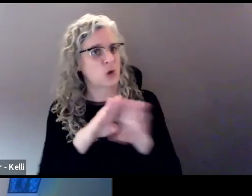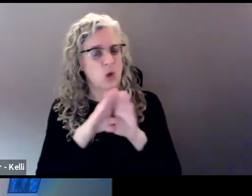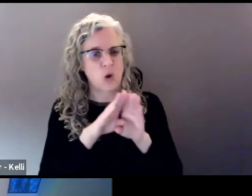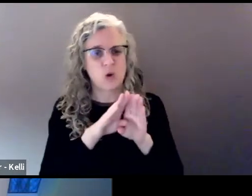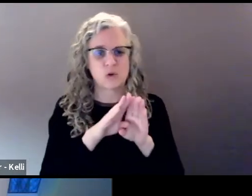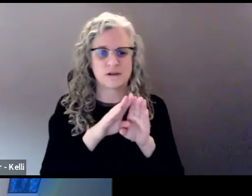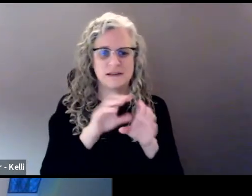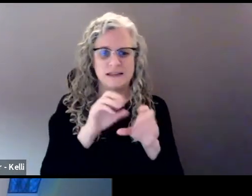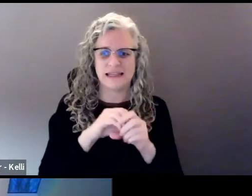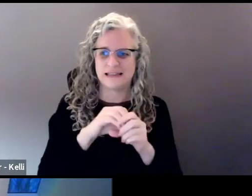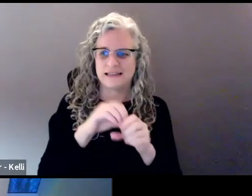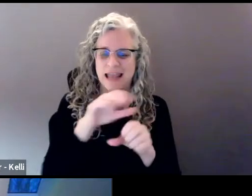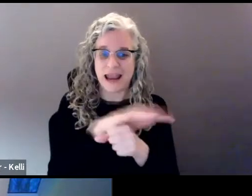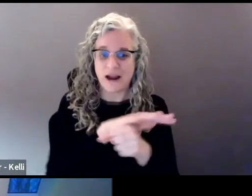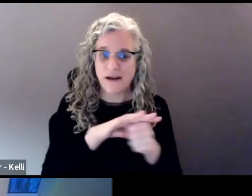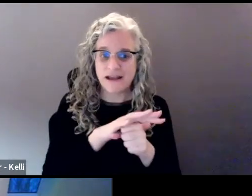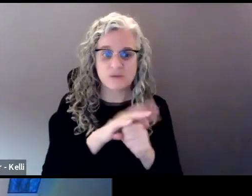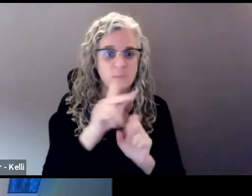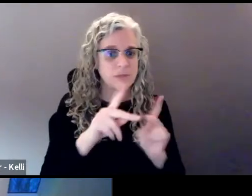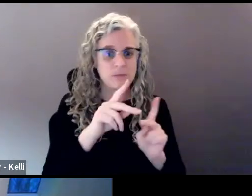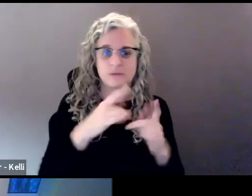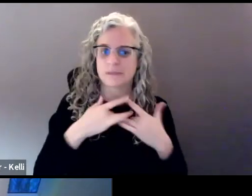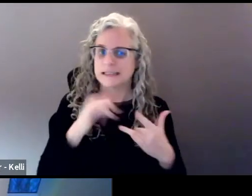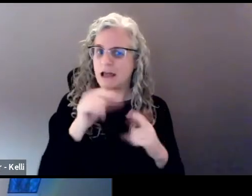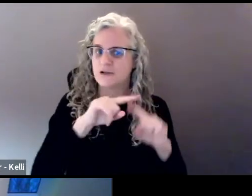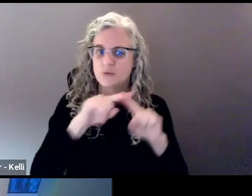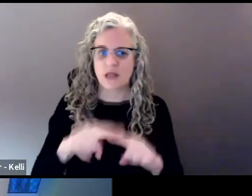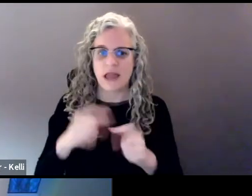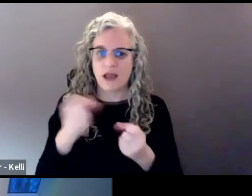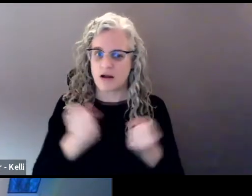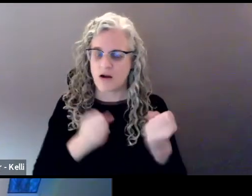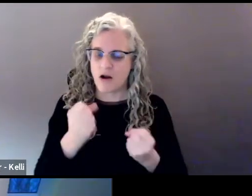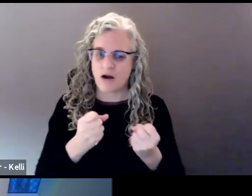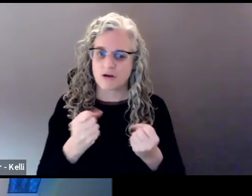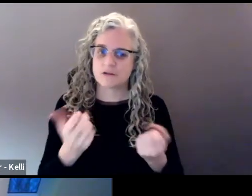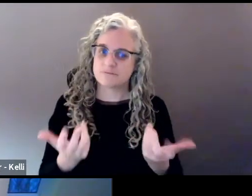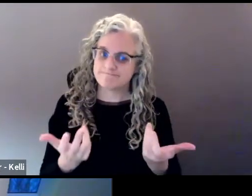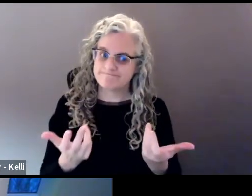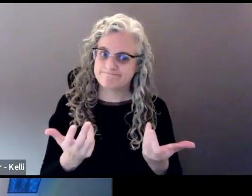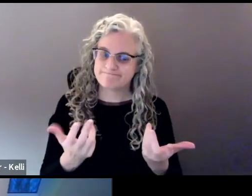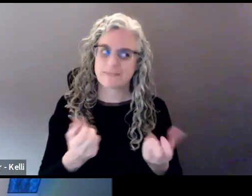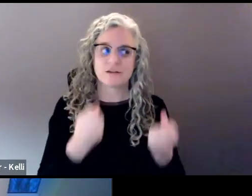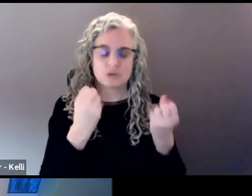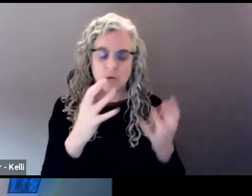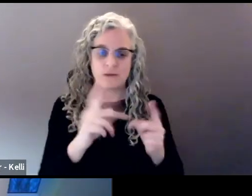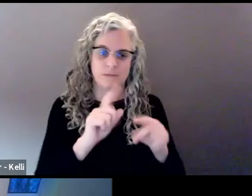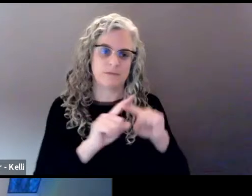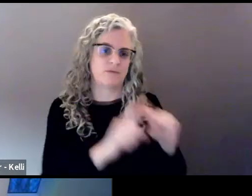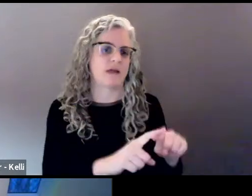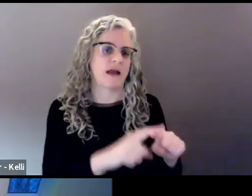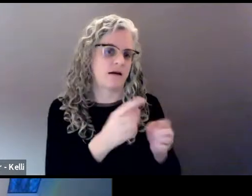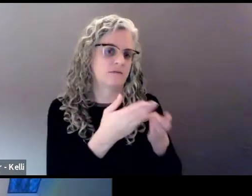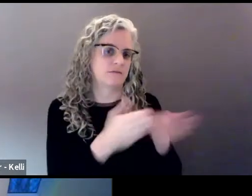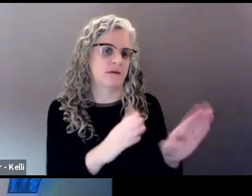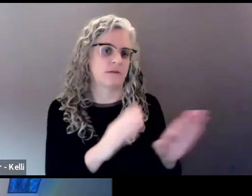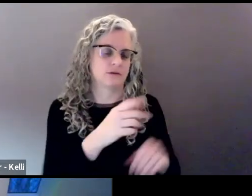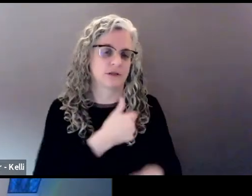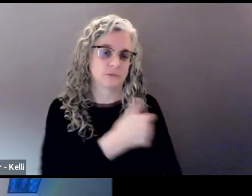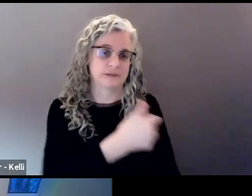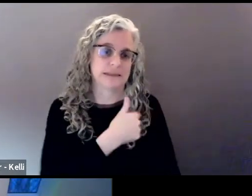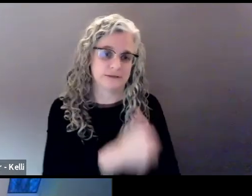with that in mind, where people don't have to rely on cars to get around, and they rely on public transportation.